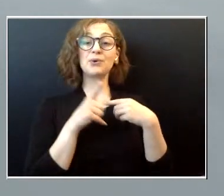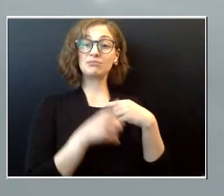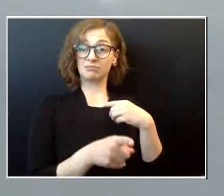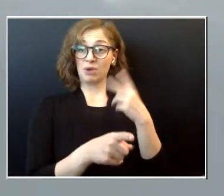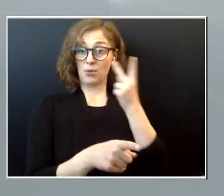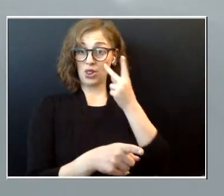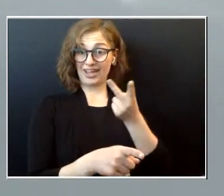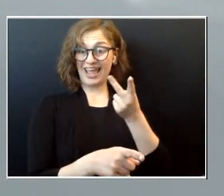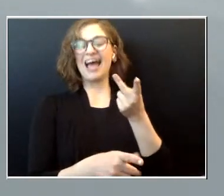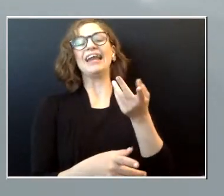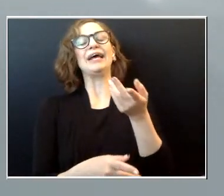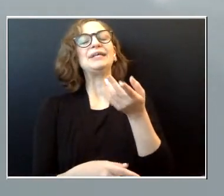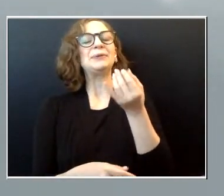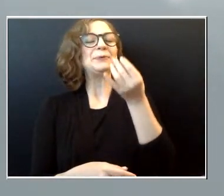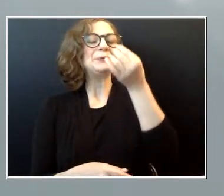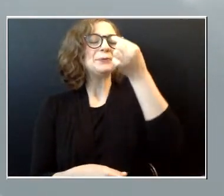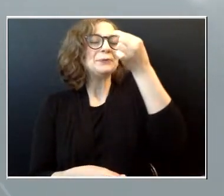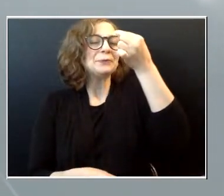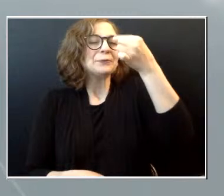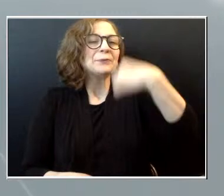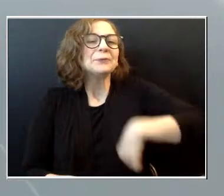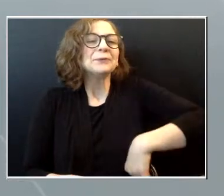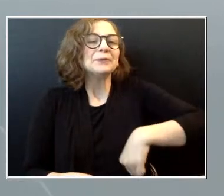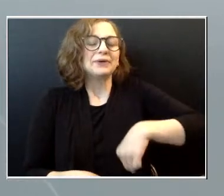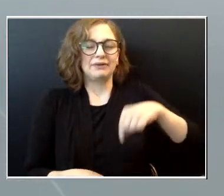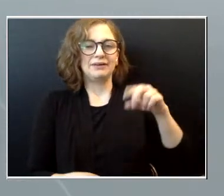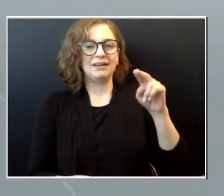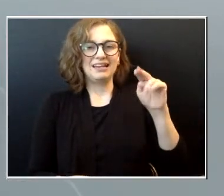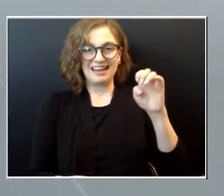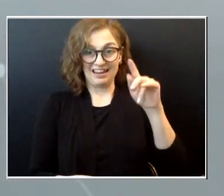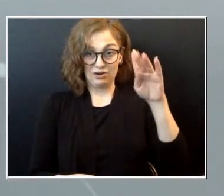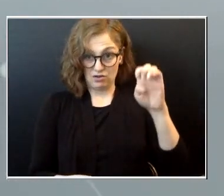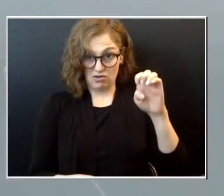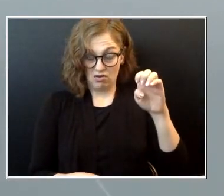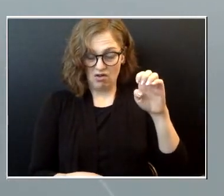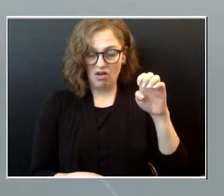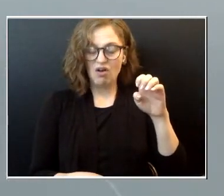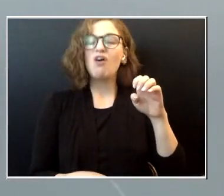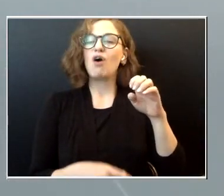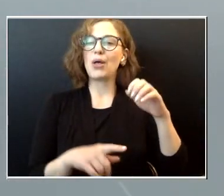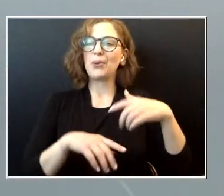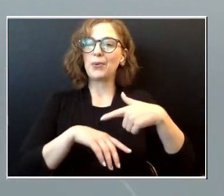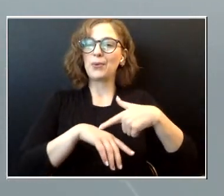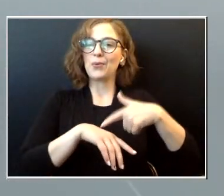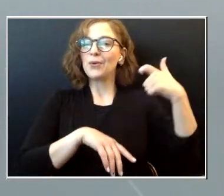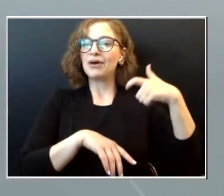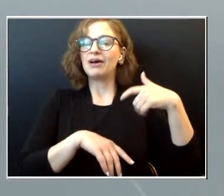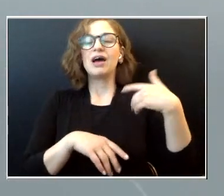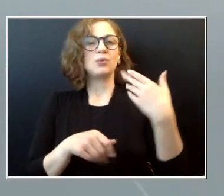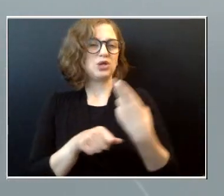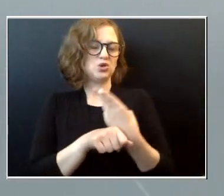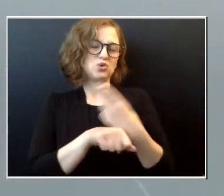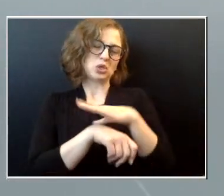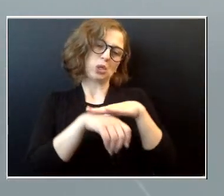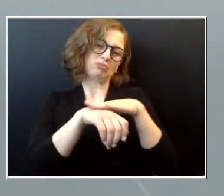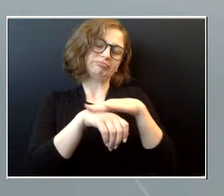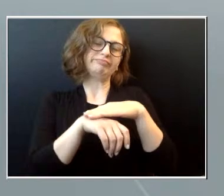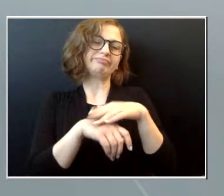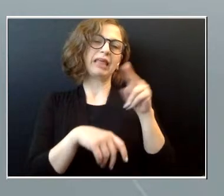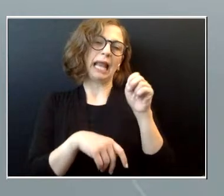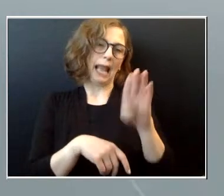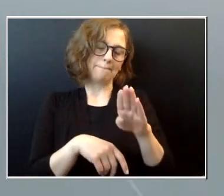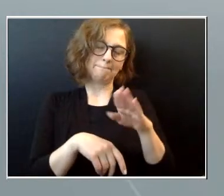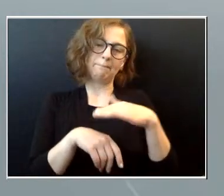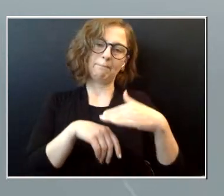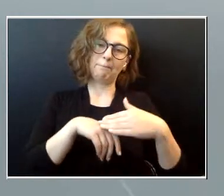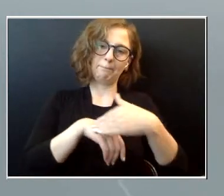fine needle aspiration, and we put some local anesthetic in the skin of the breast. We actually sample the outer quadrants and the